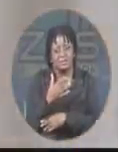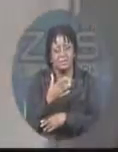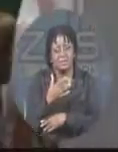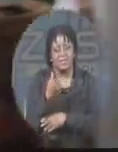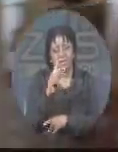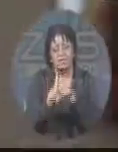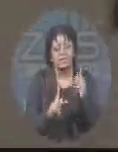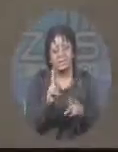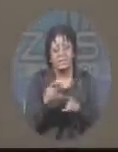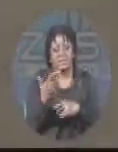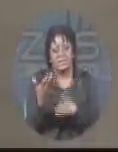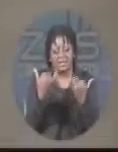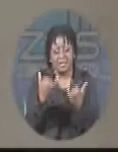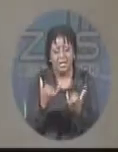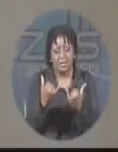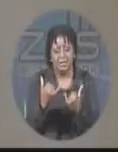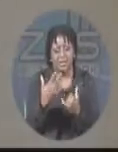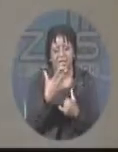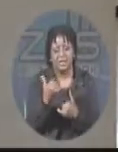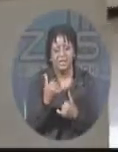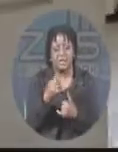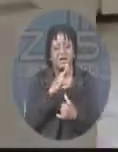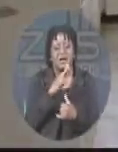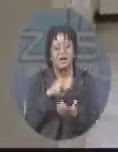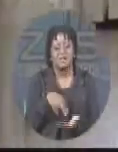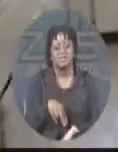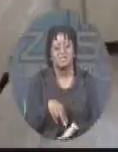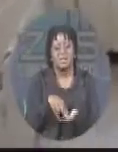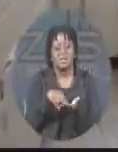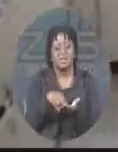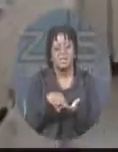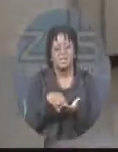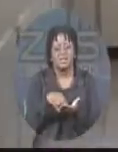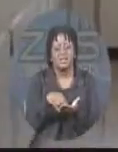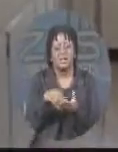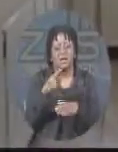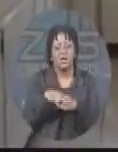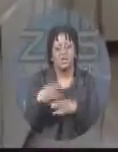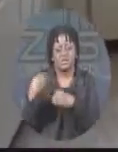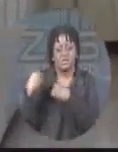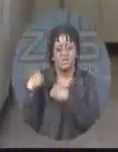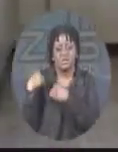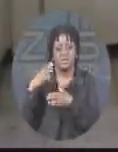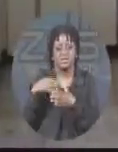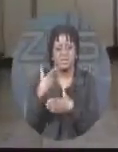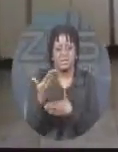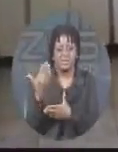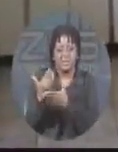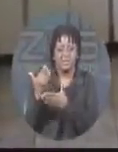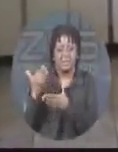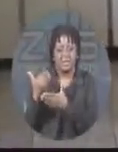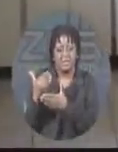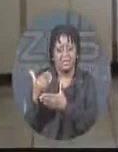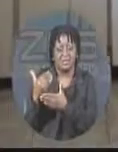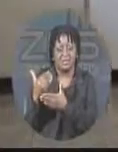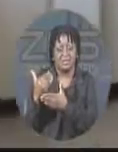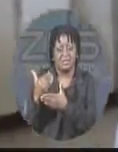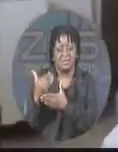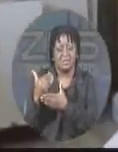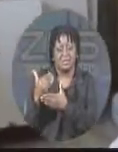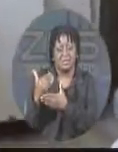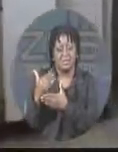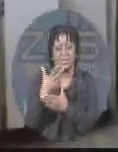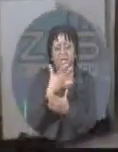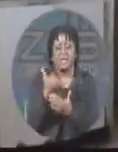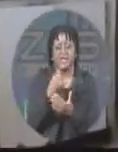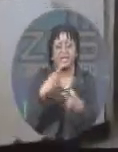the folk that are here now, they're standing on the shoulders of their ancestors, and they have done well. The areas where